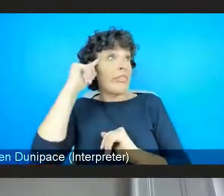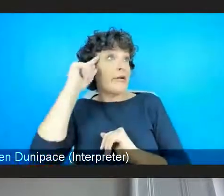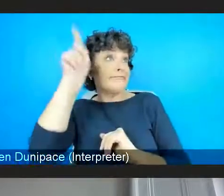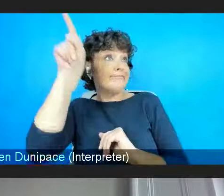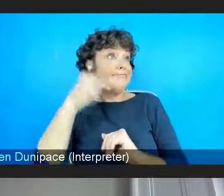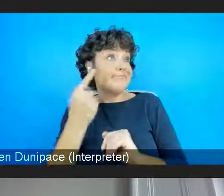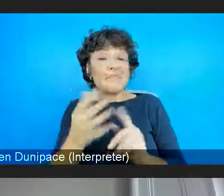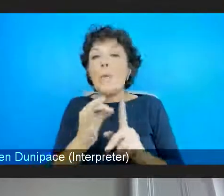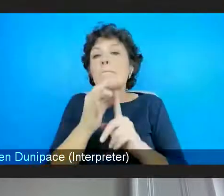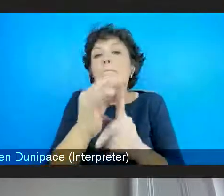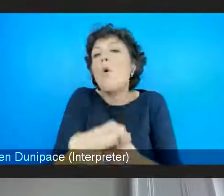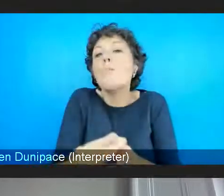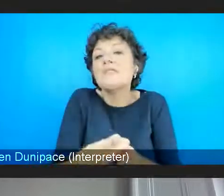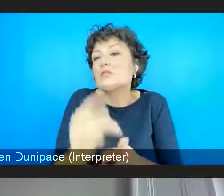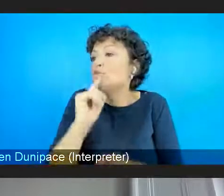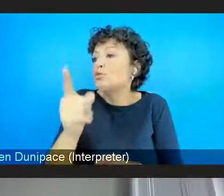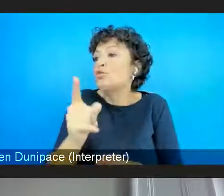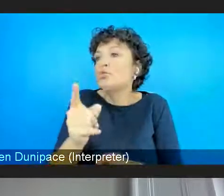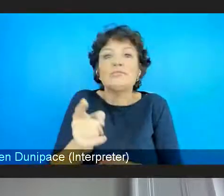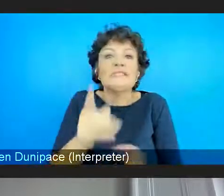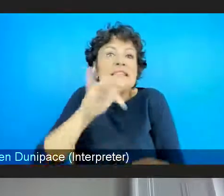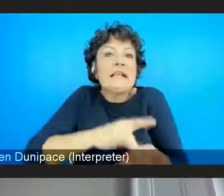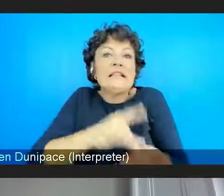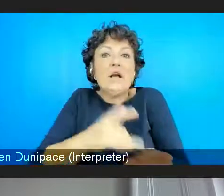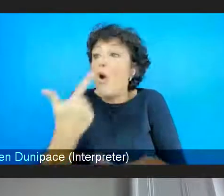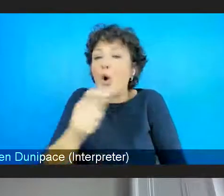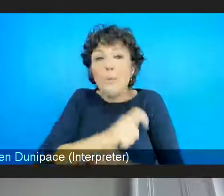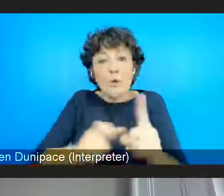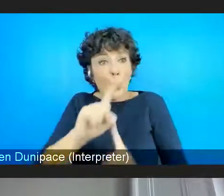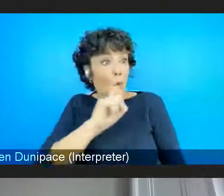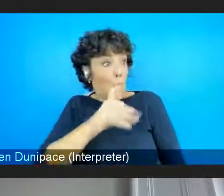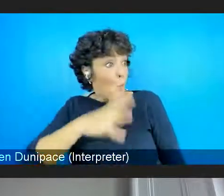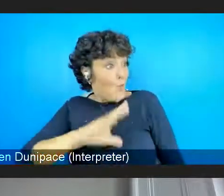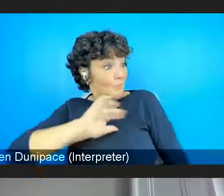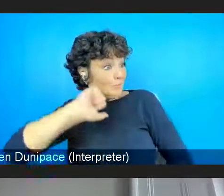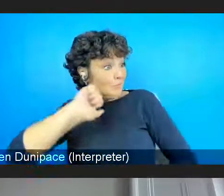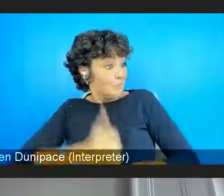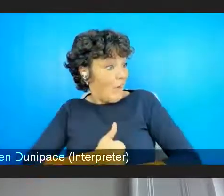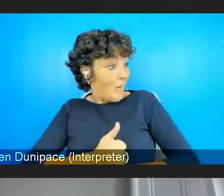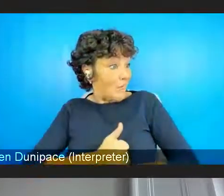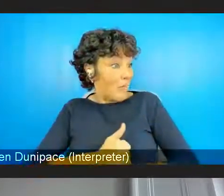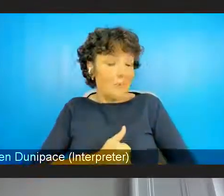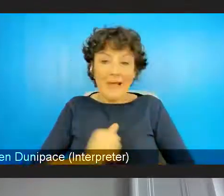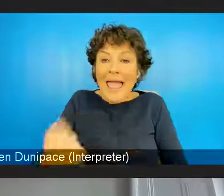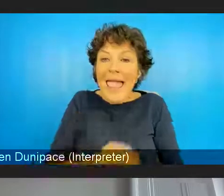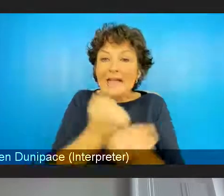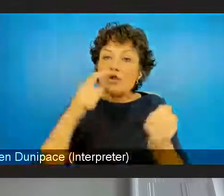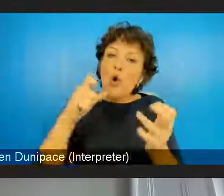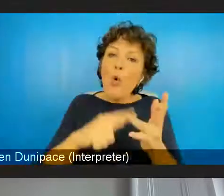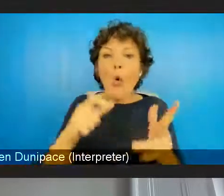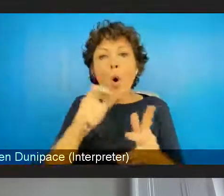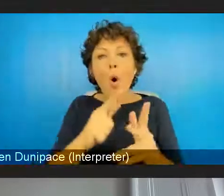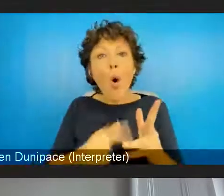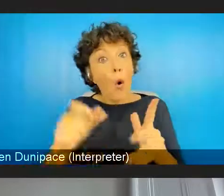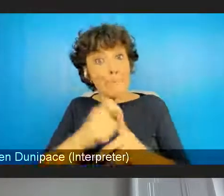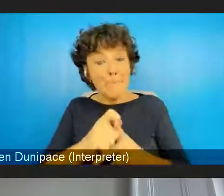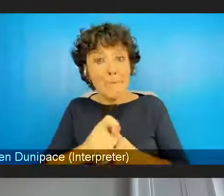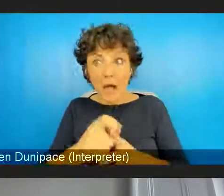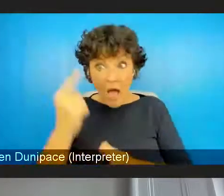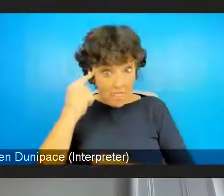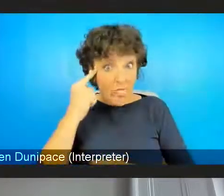to the city or to communities and say who wants to start up an energy cooperative or whatever, I think a lot of people